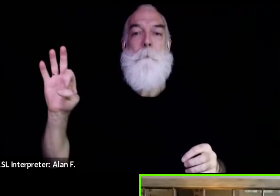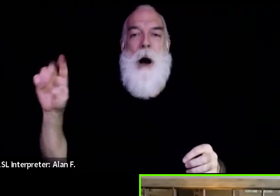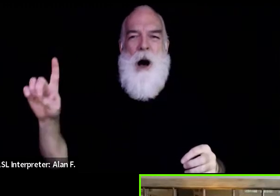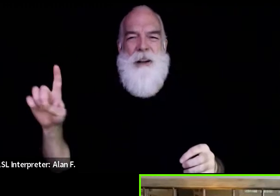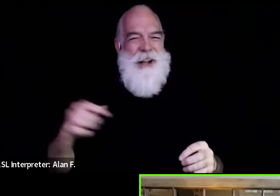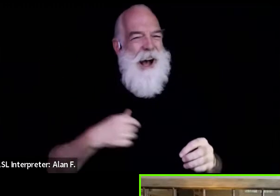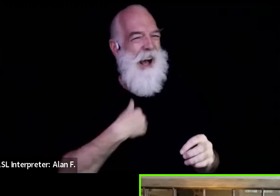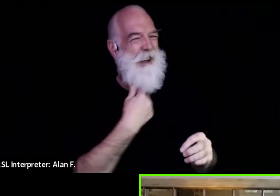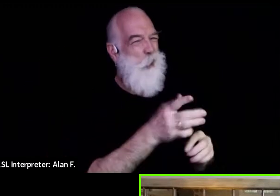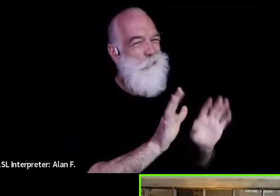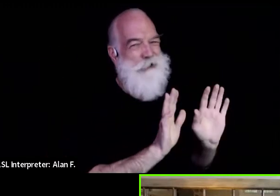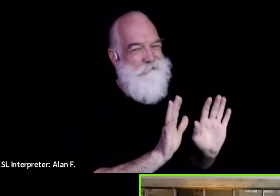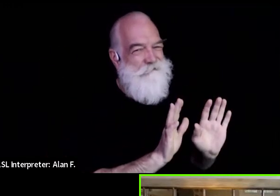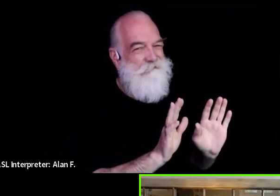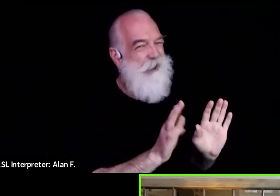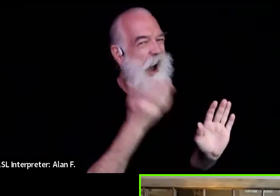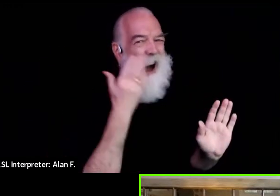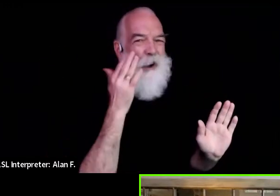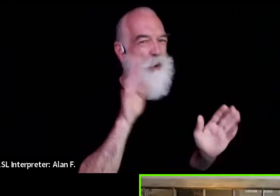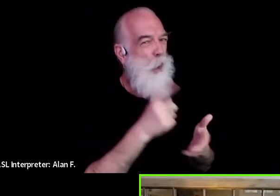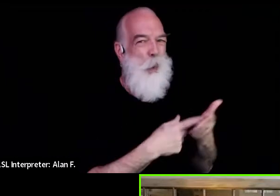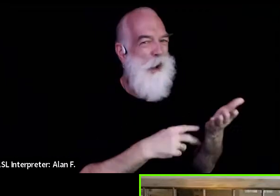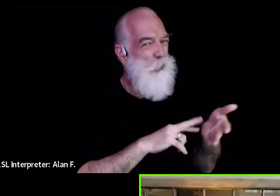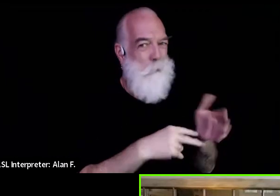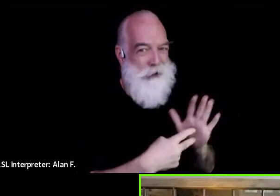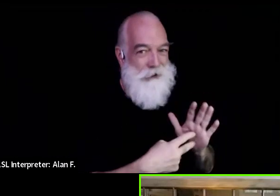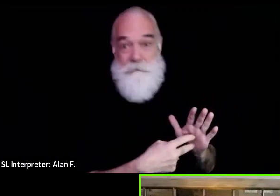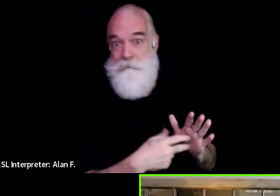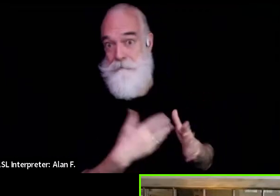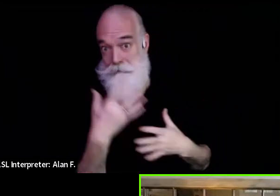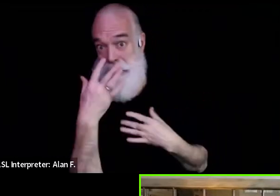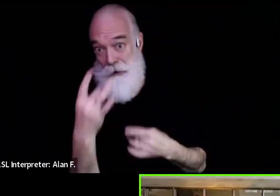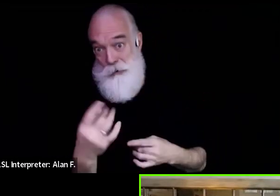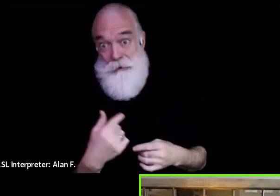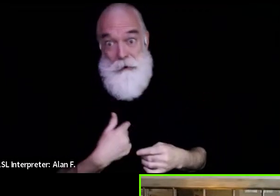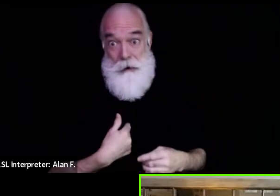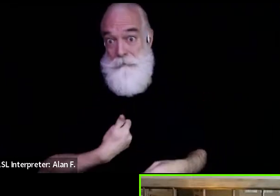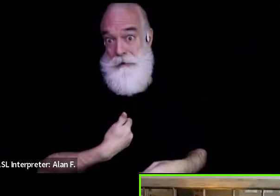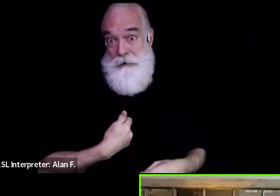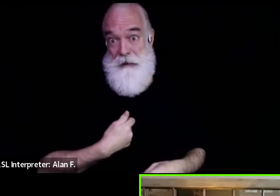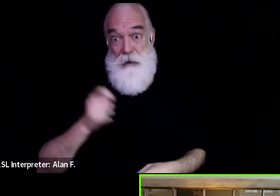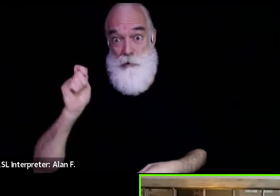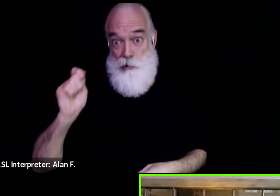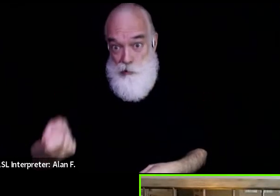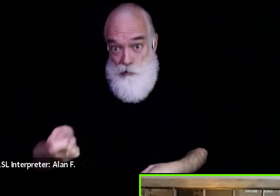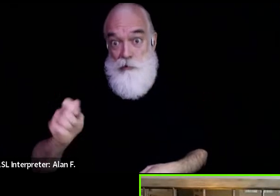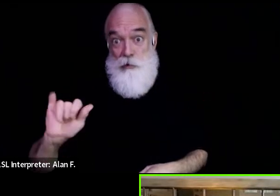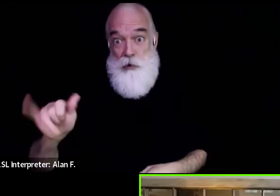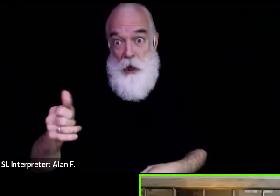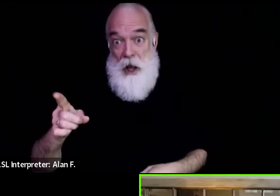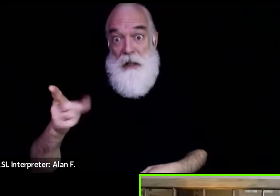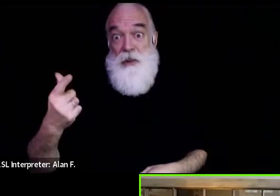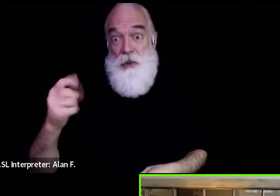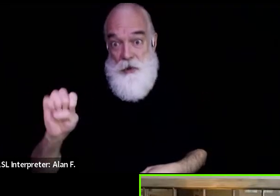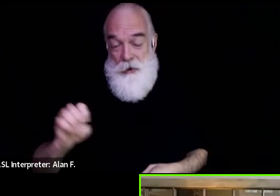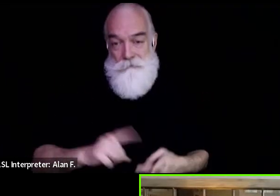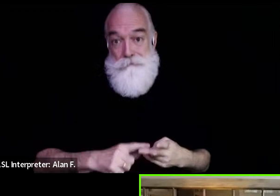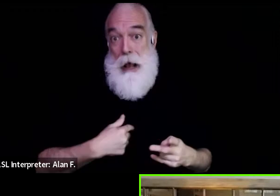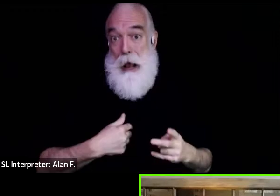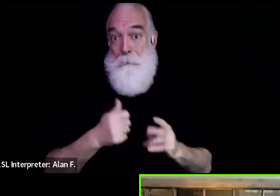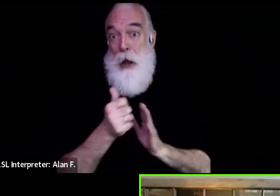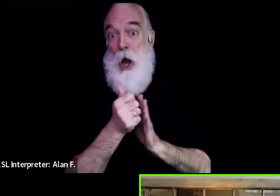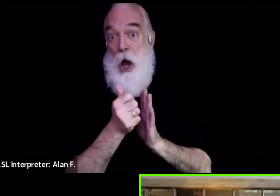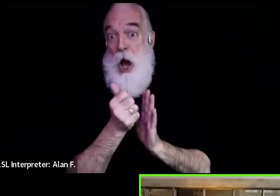don't know what you mean, which was interesting because I'd been a judge, I had been an attorney, I knew what